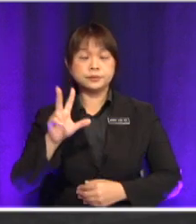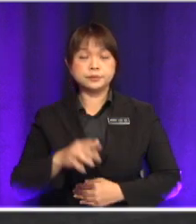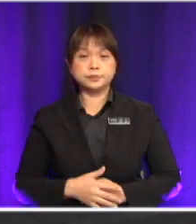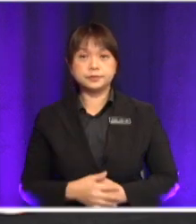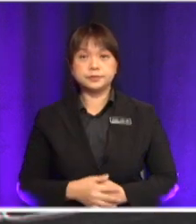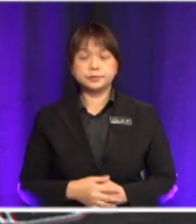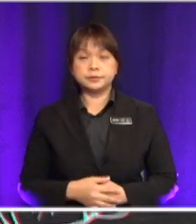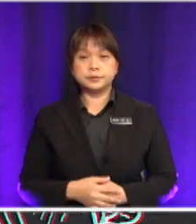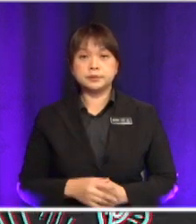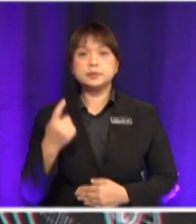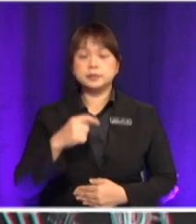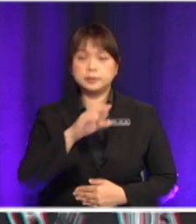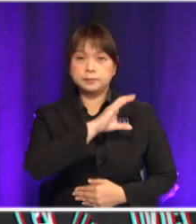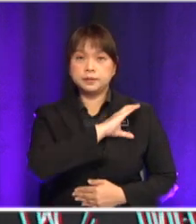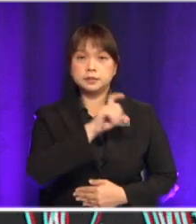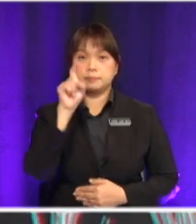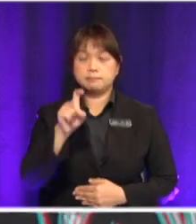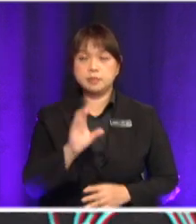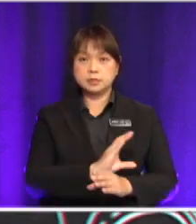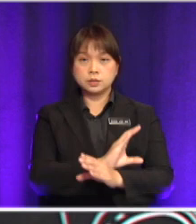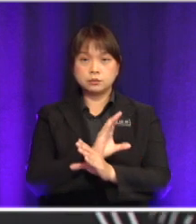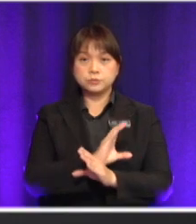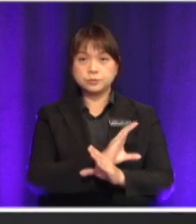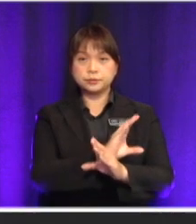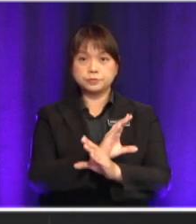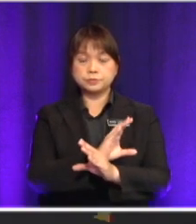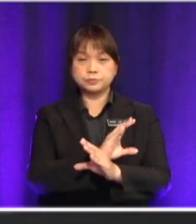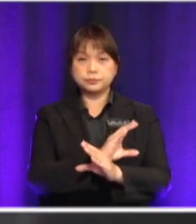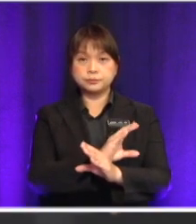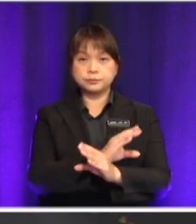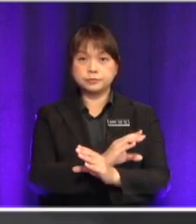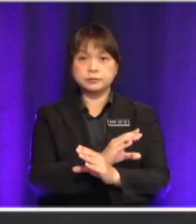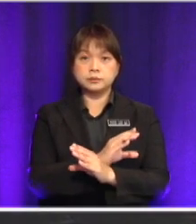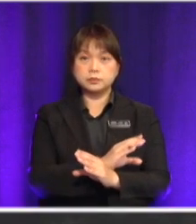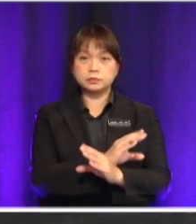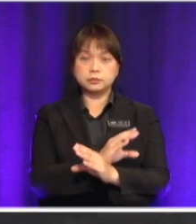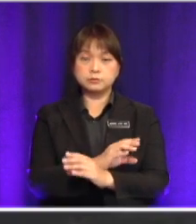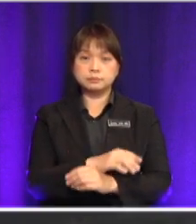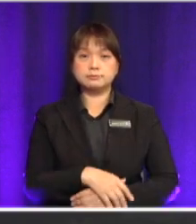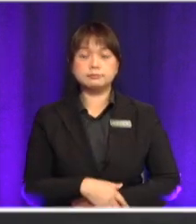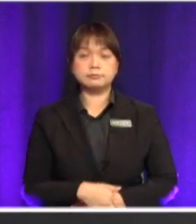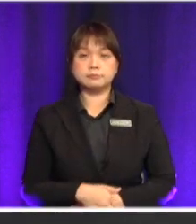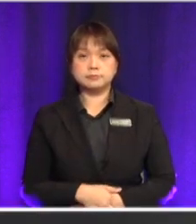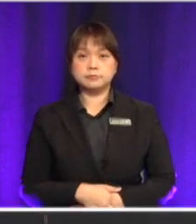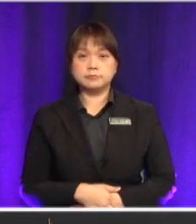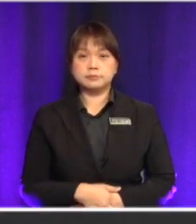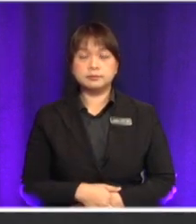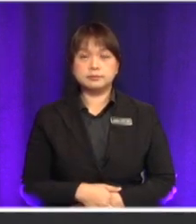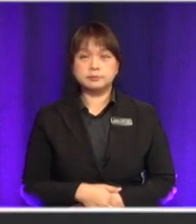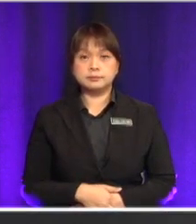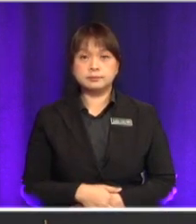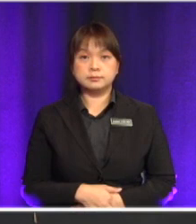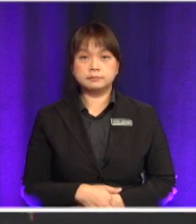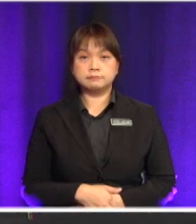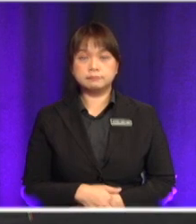The police must control the fans at the football game. Yes, you just want to control because if They're not criminals. they're not criminals. If